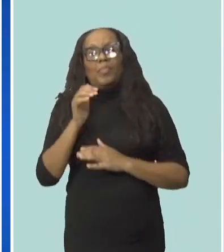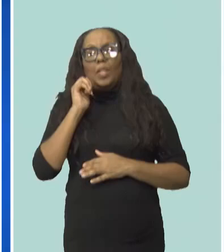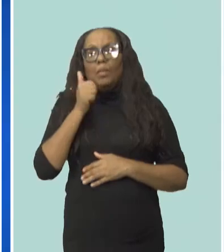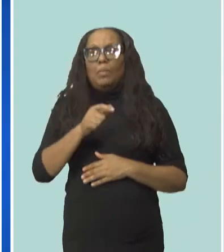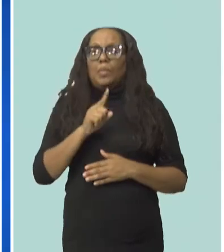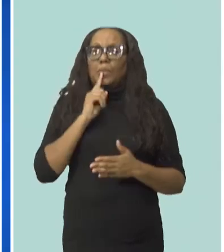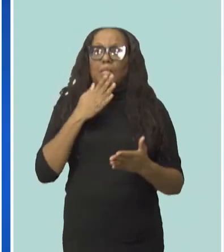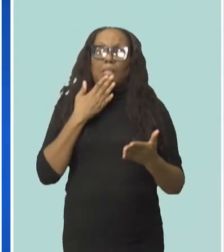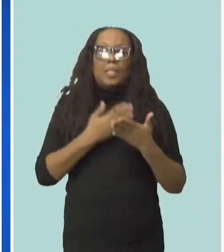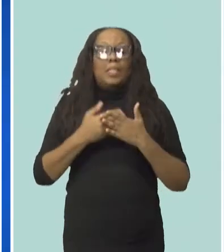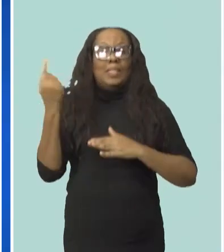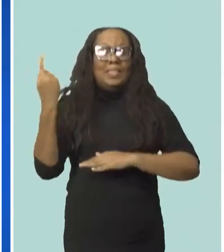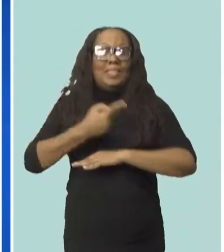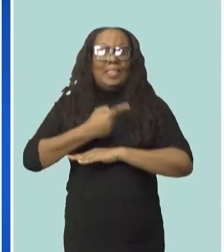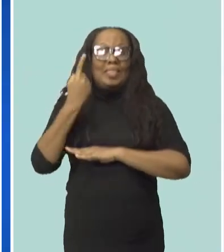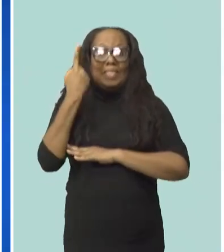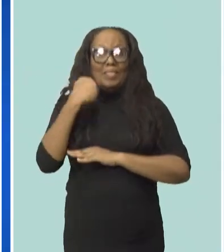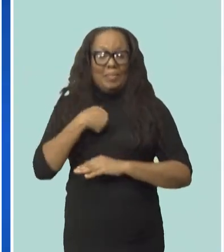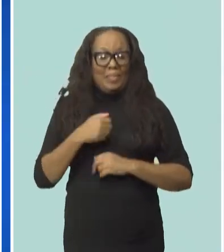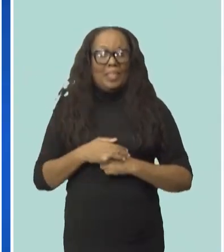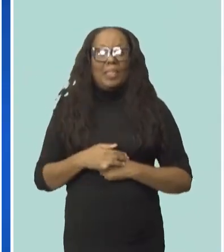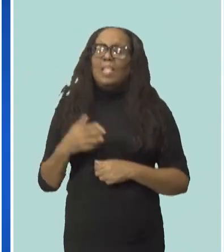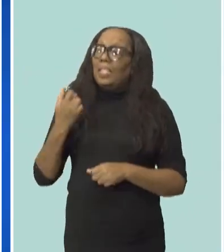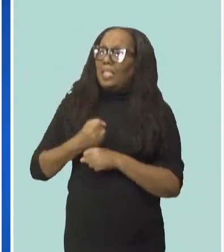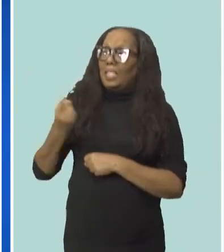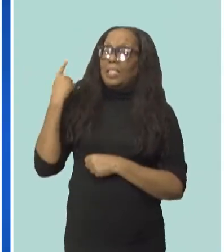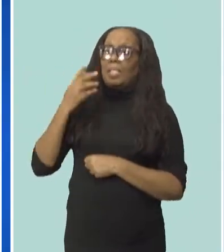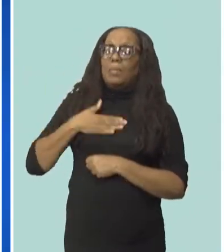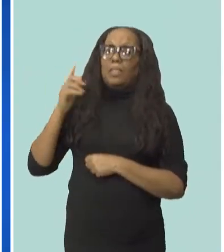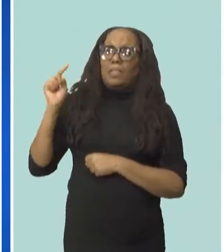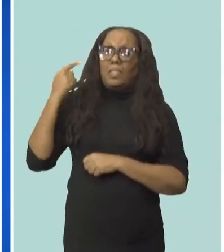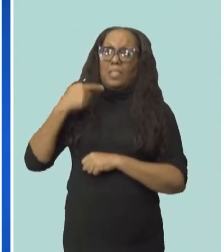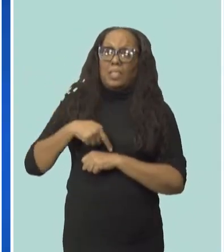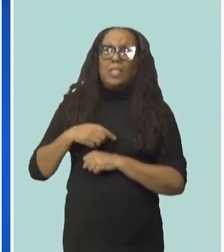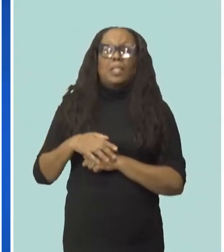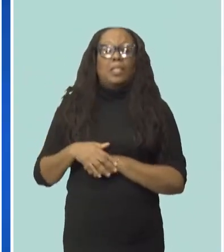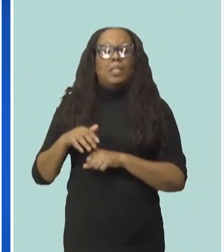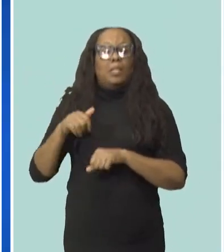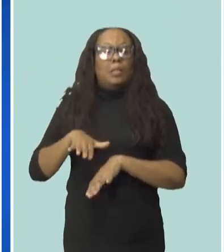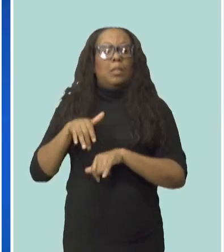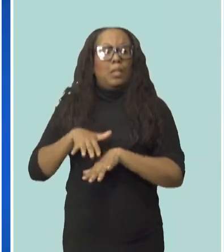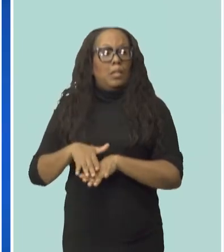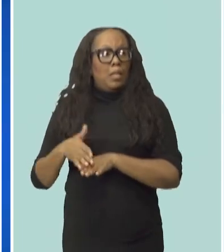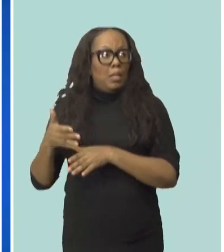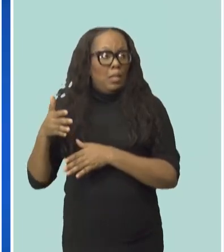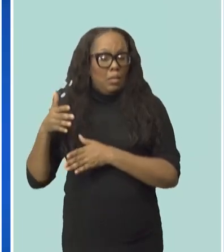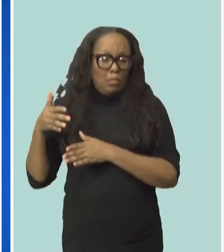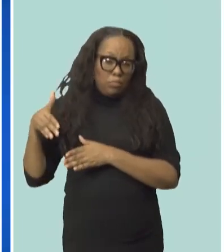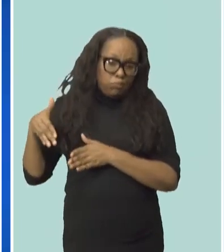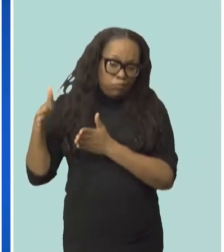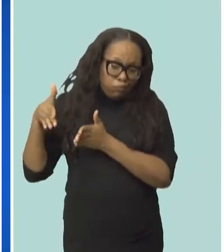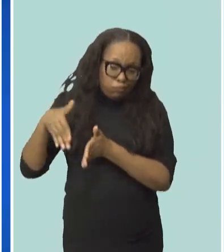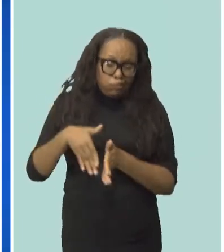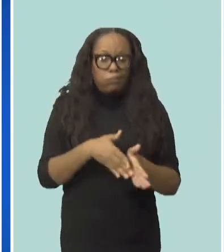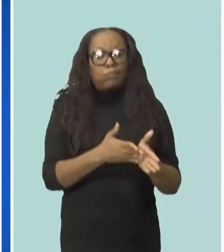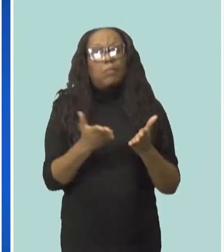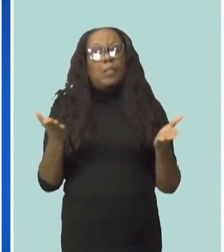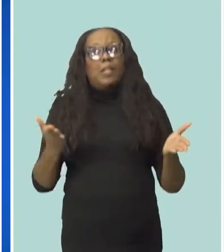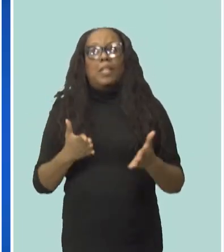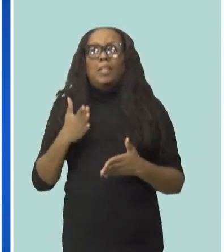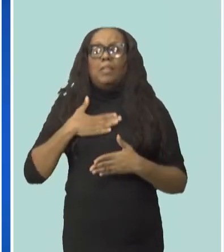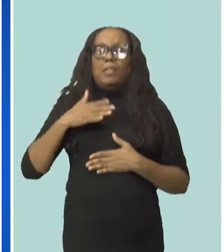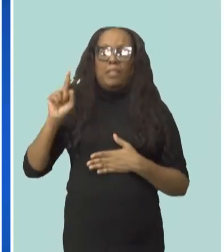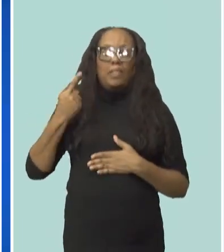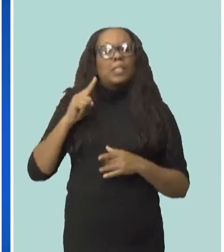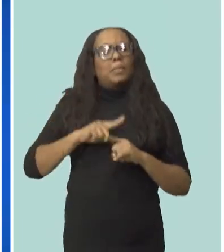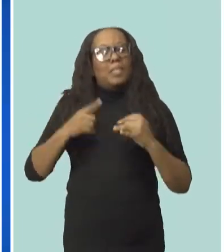good, to be very good for me. Last year was my first time actually the band came through here, and it was good. Yes, it was good seeing it's my first,